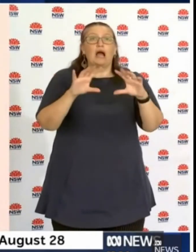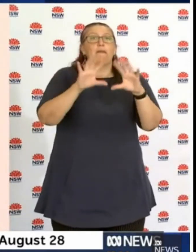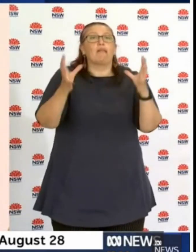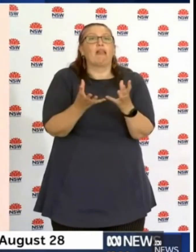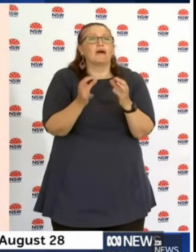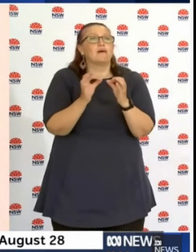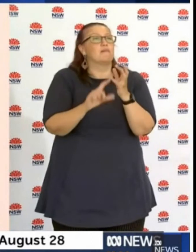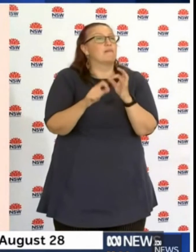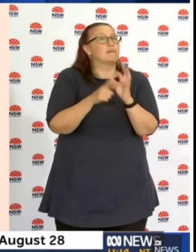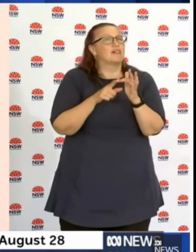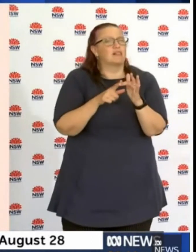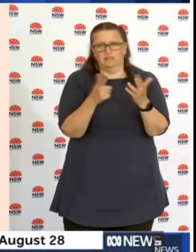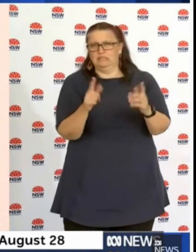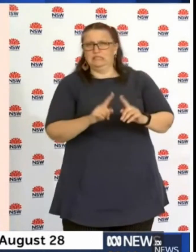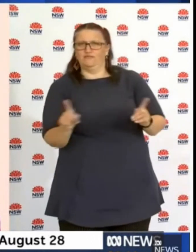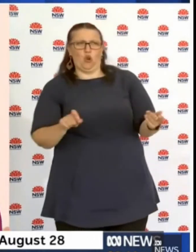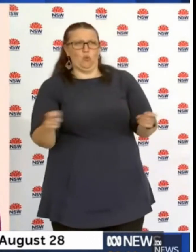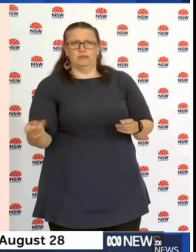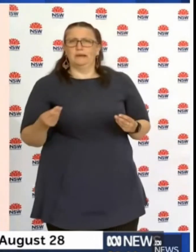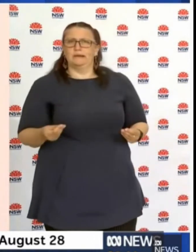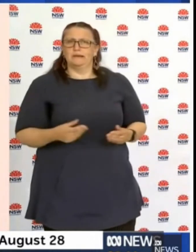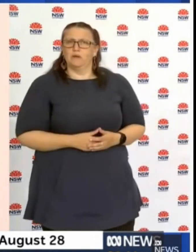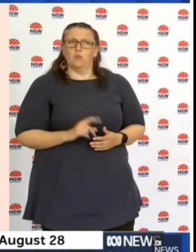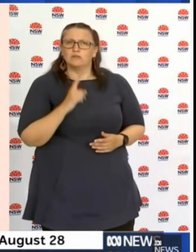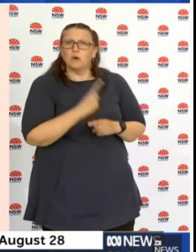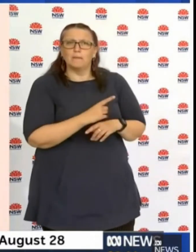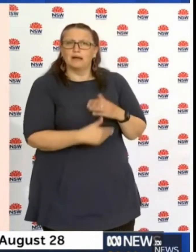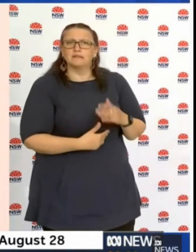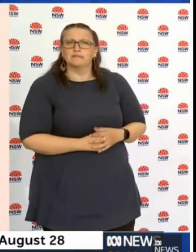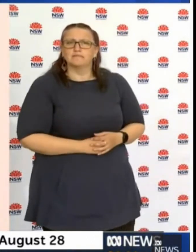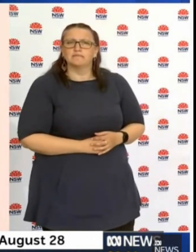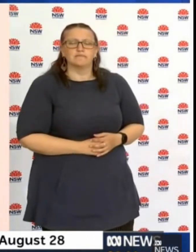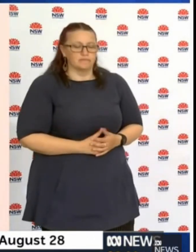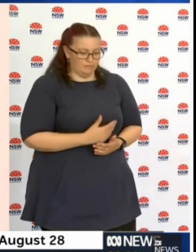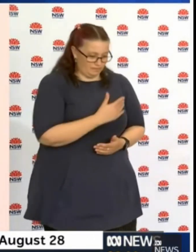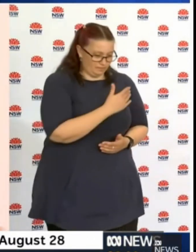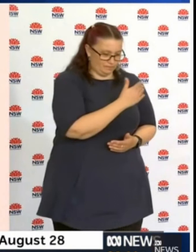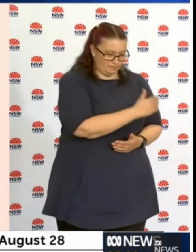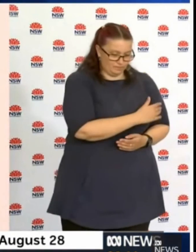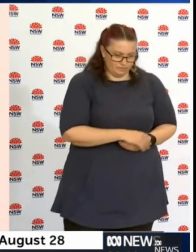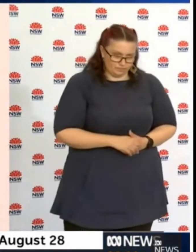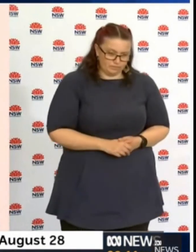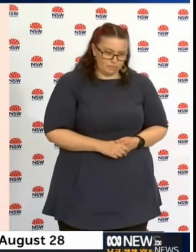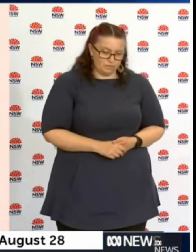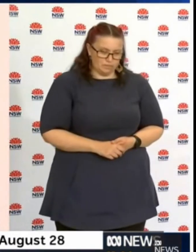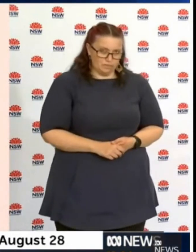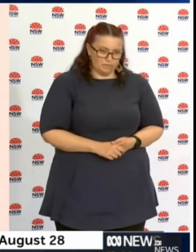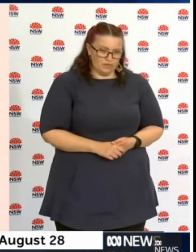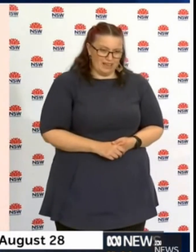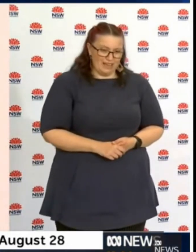and they actually try and address fundamentally a range of health issues. So government obviously